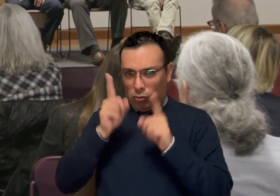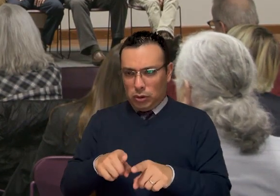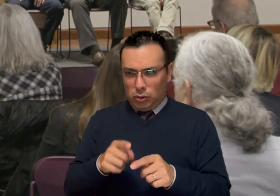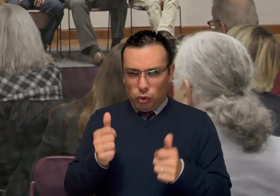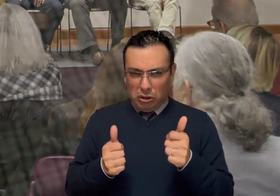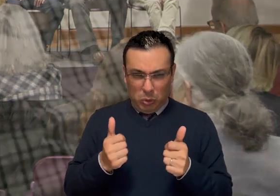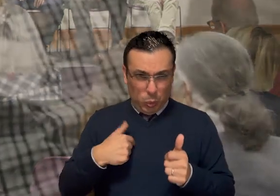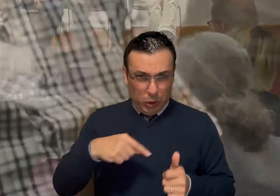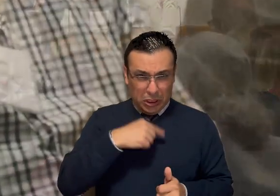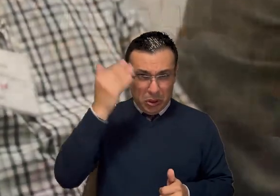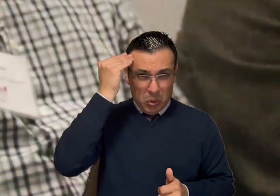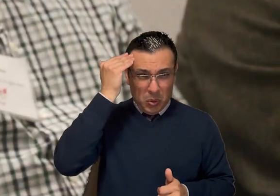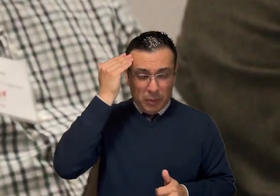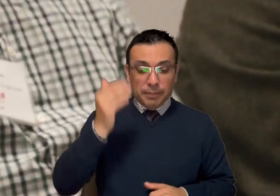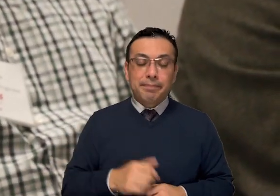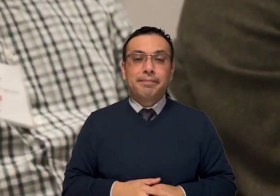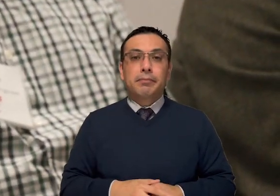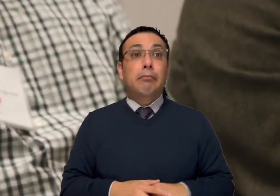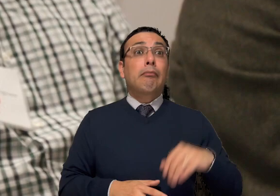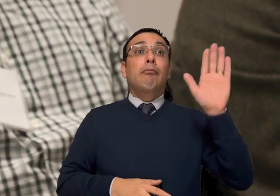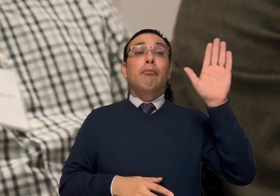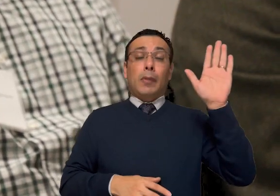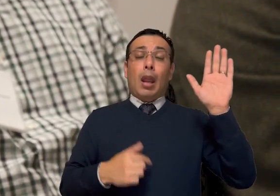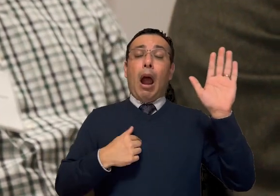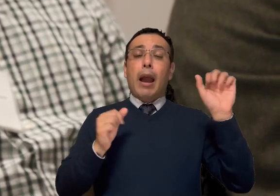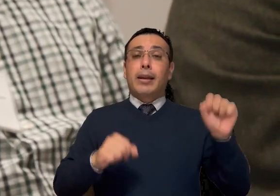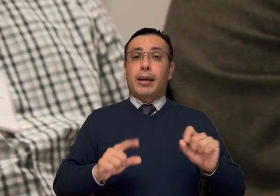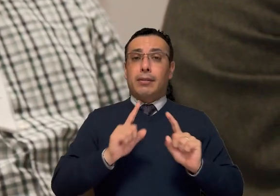7. It is currently on schedule.